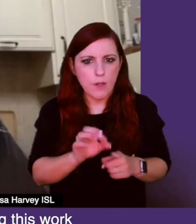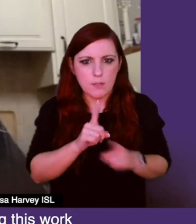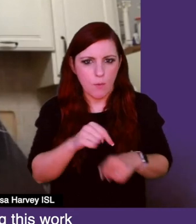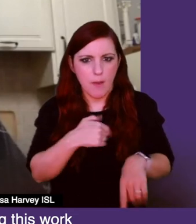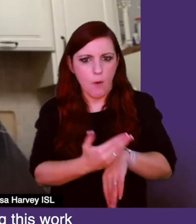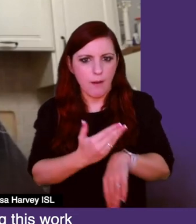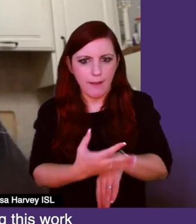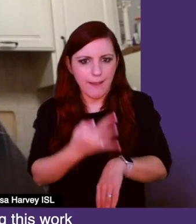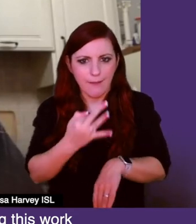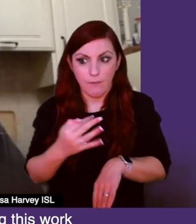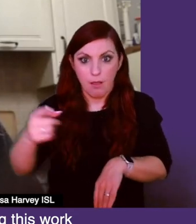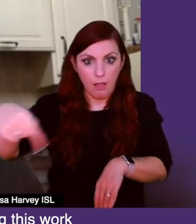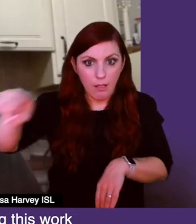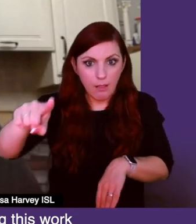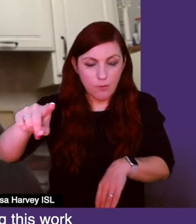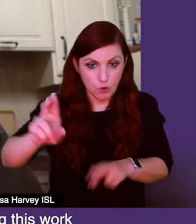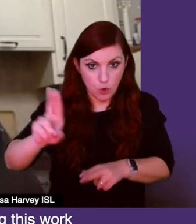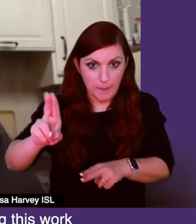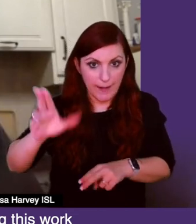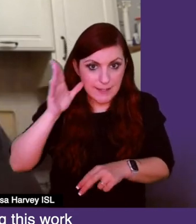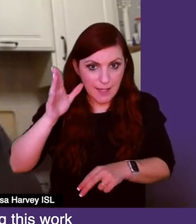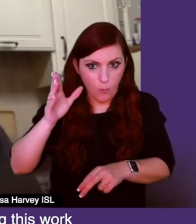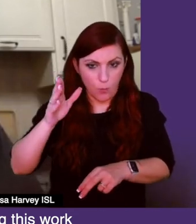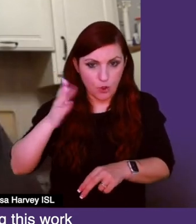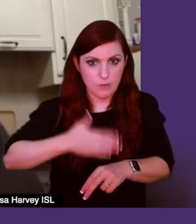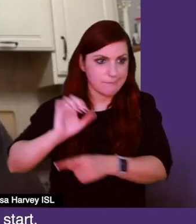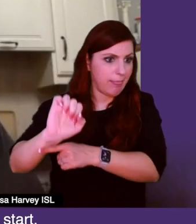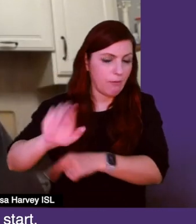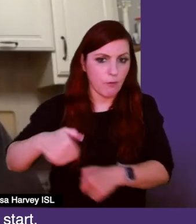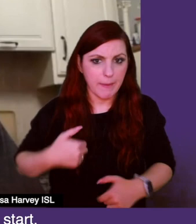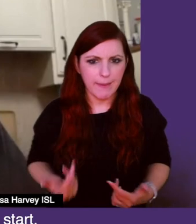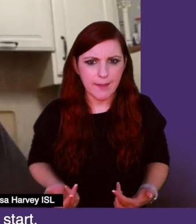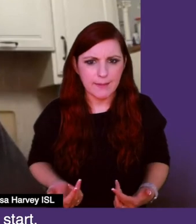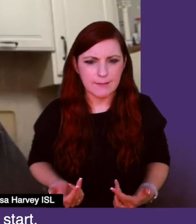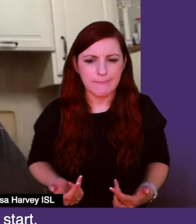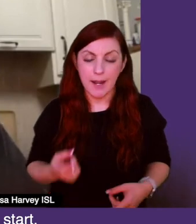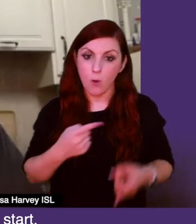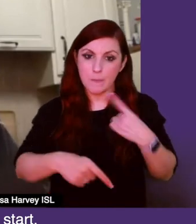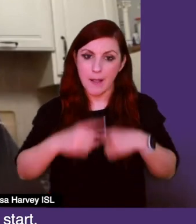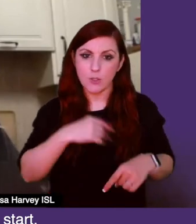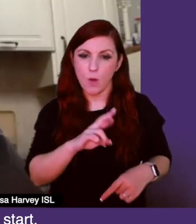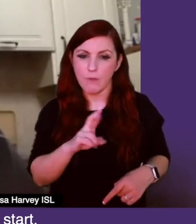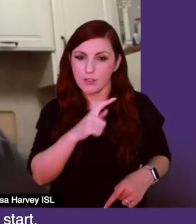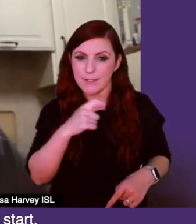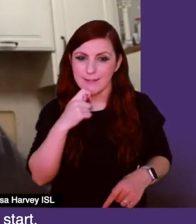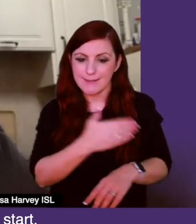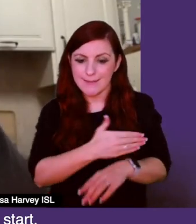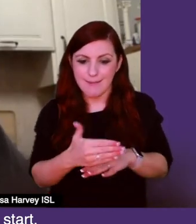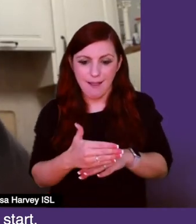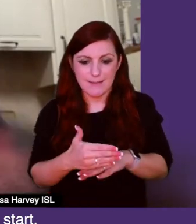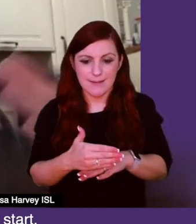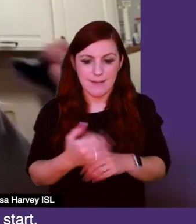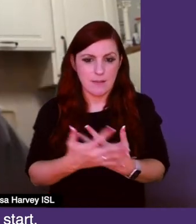doing this work if the people who are meant to be listening were actively not listening? And it harks back to what Rachel was saying at the very start